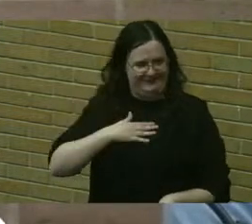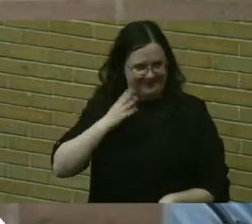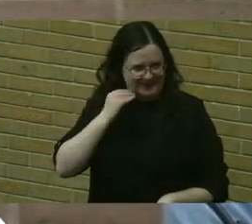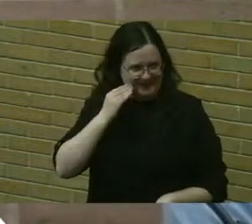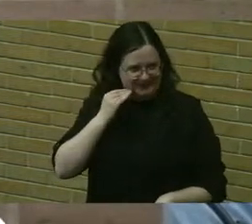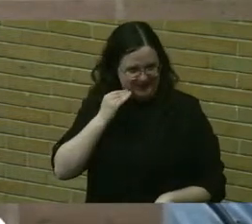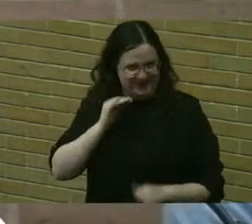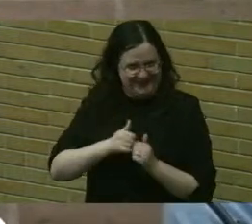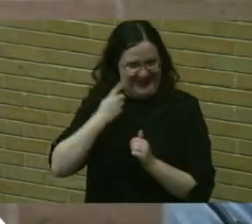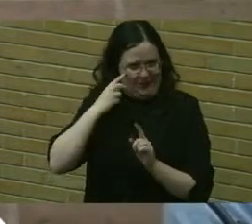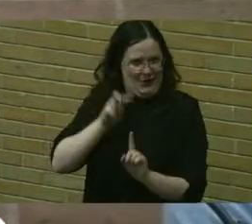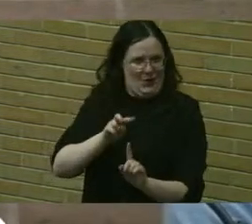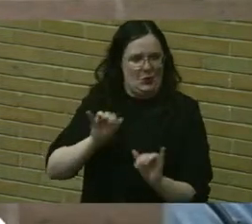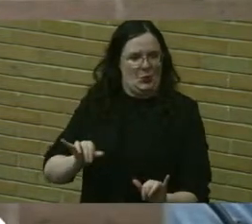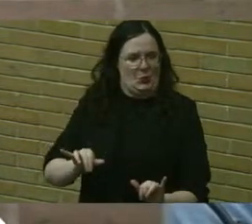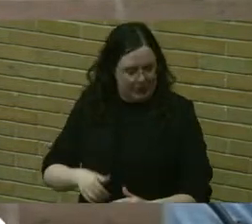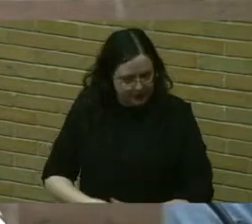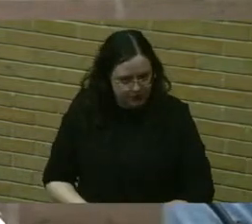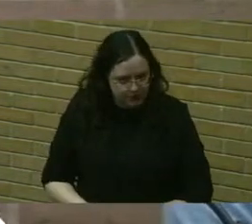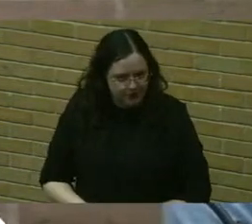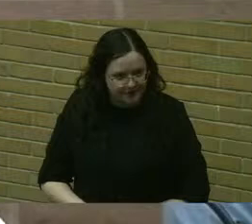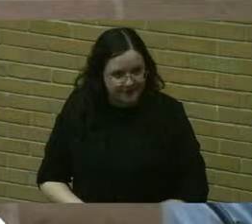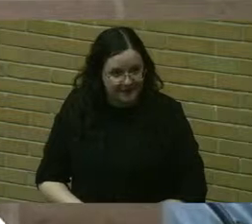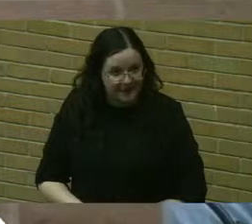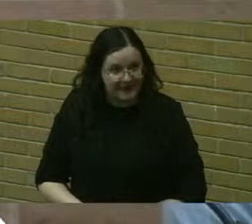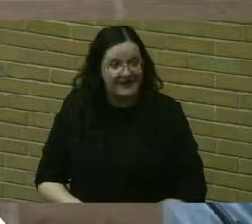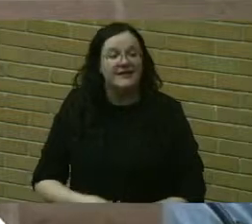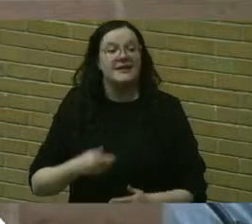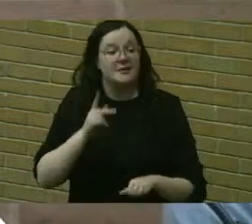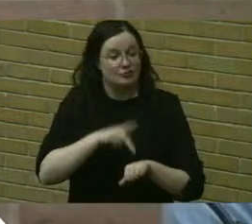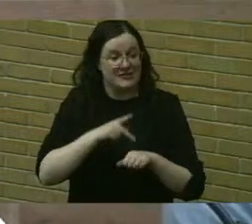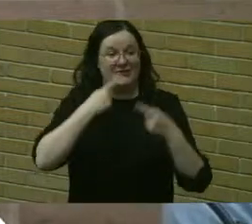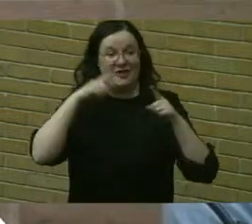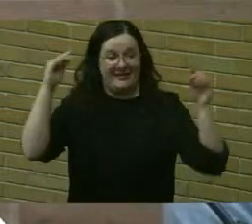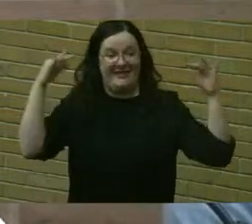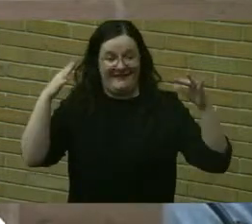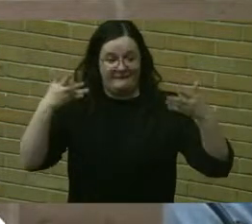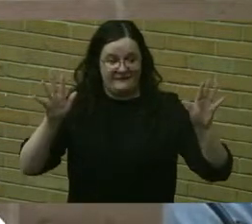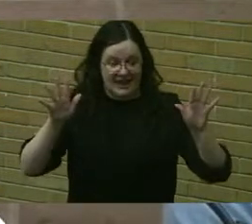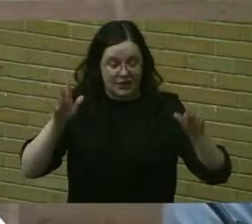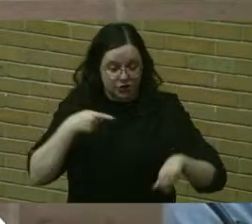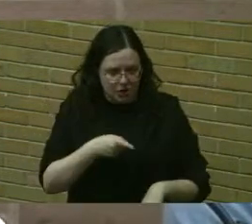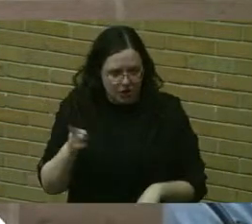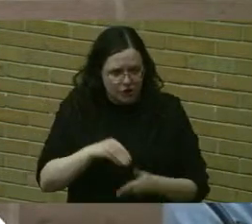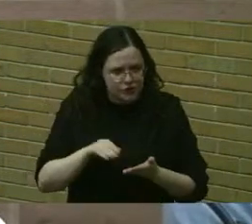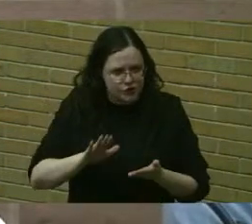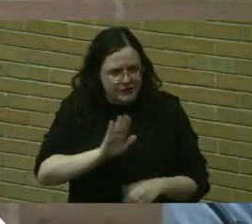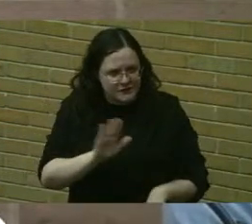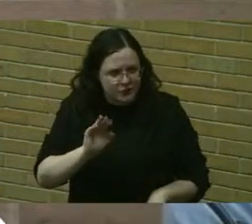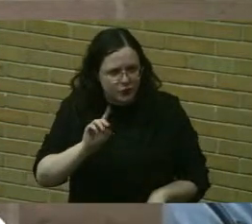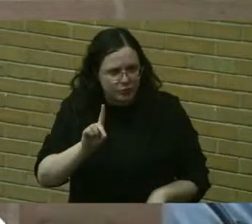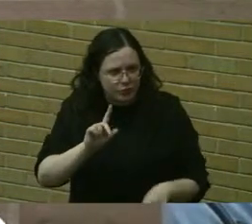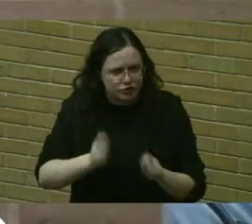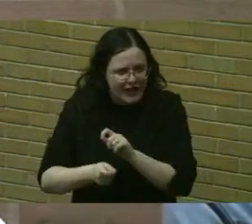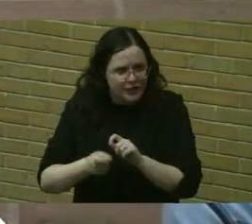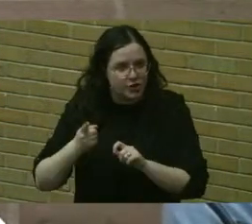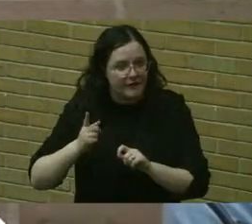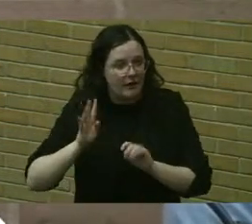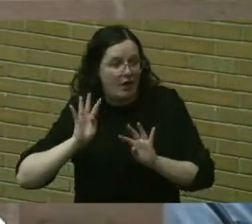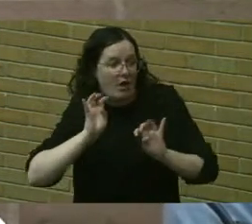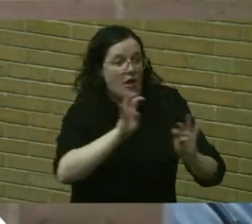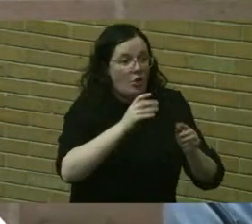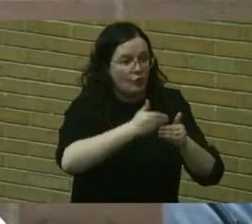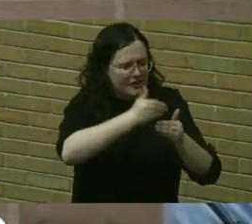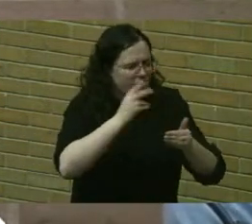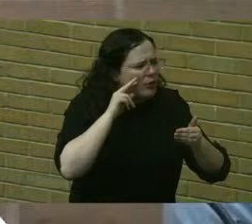group. The mood in the room quickly changed as my students rushed to the window to see if there was anything happening, as my